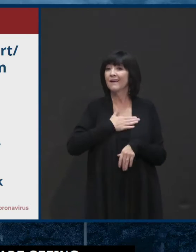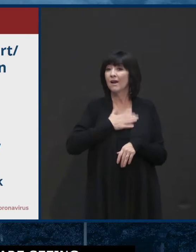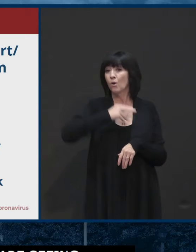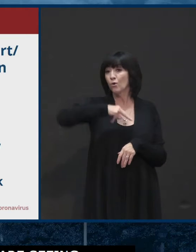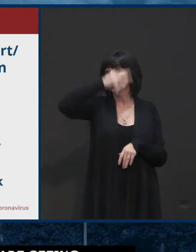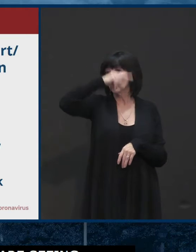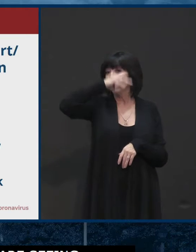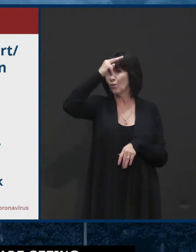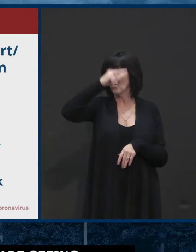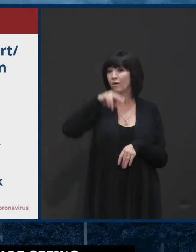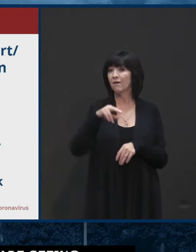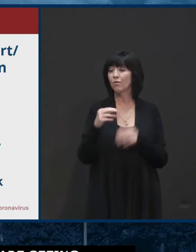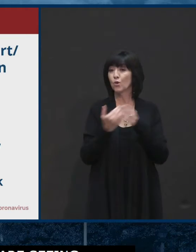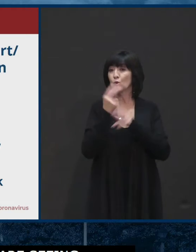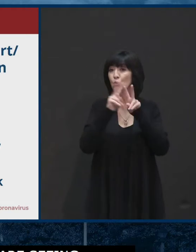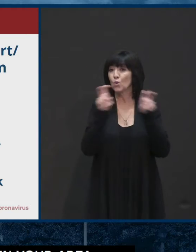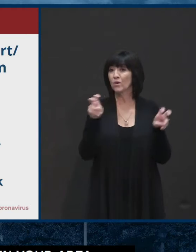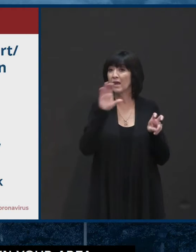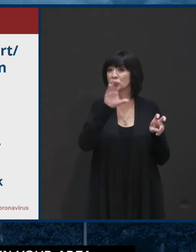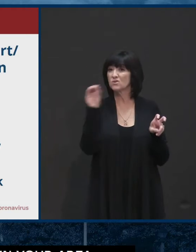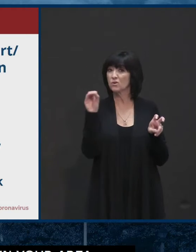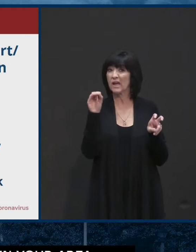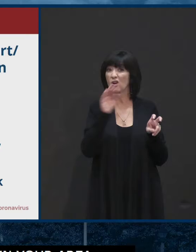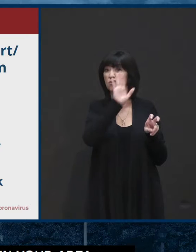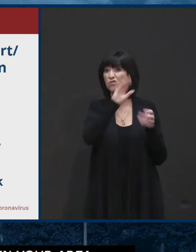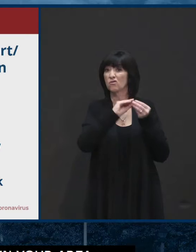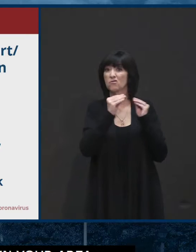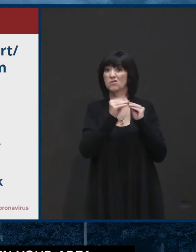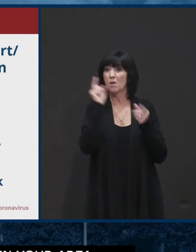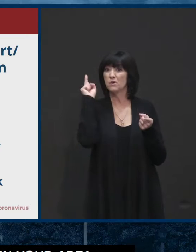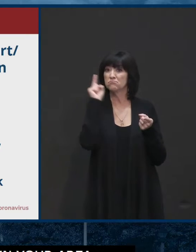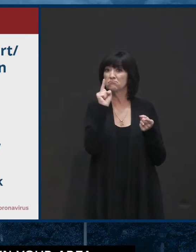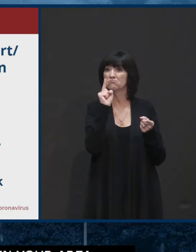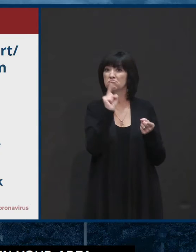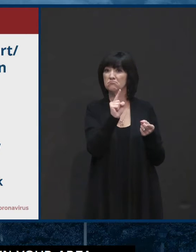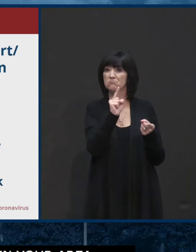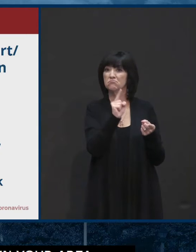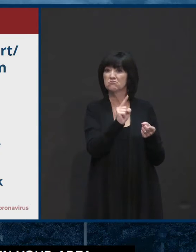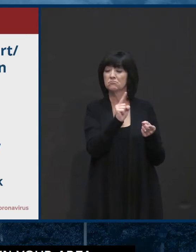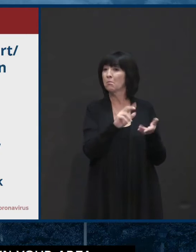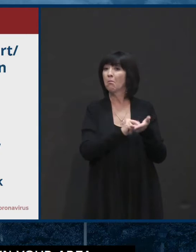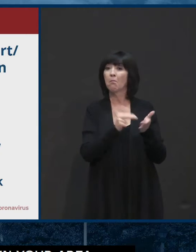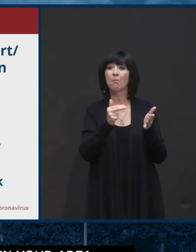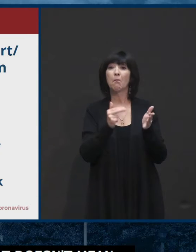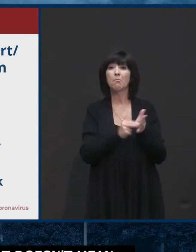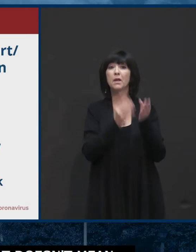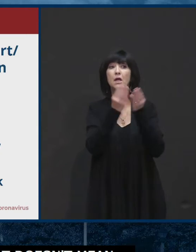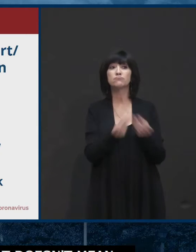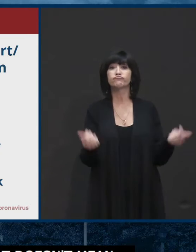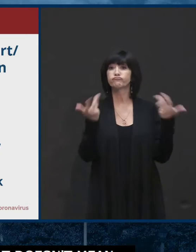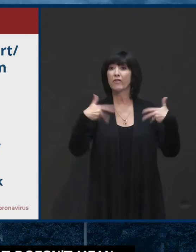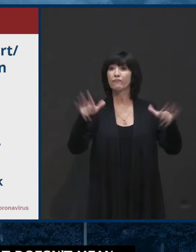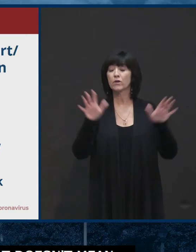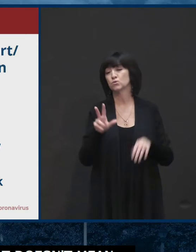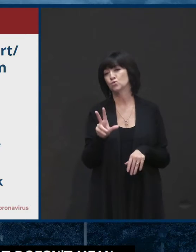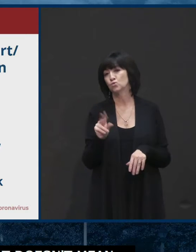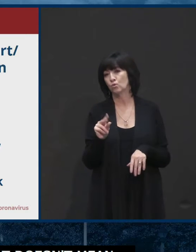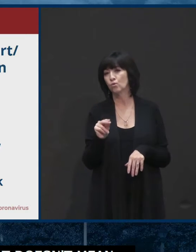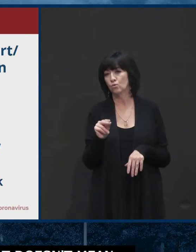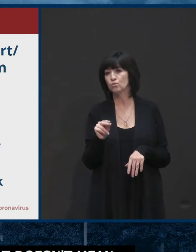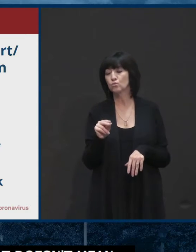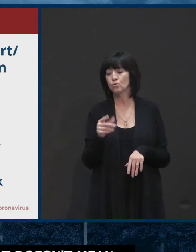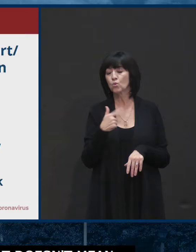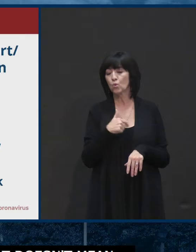That doesn't mean we're out of the woods at all in Newcastle County, but we did see some increased case rates and